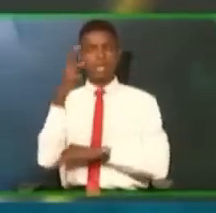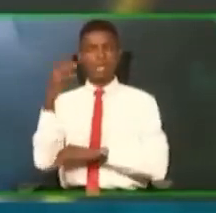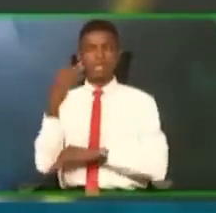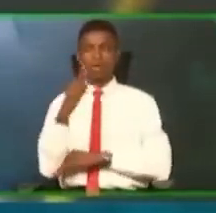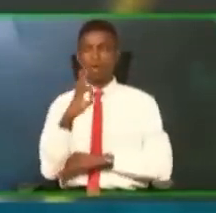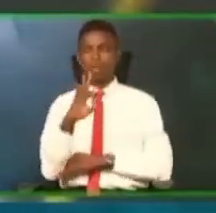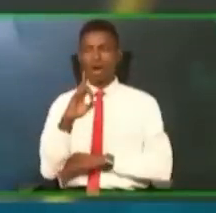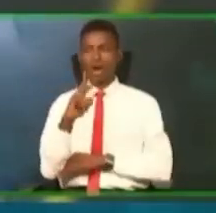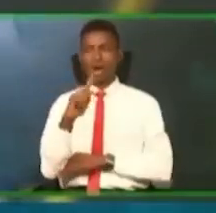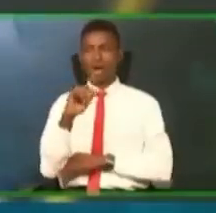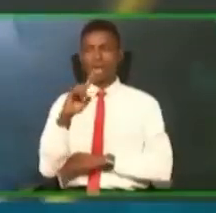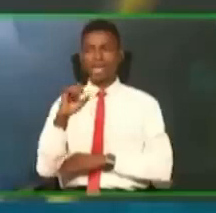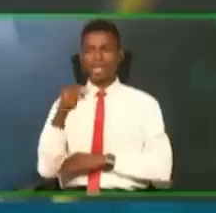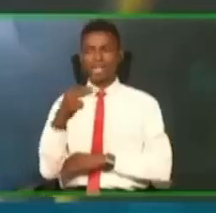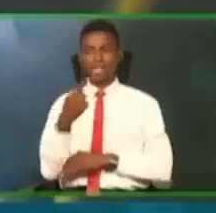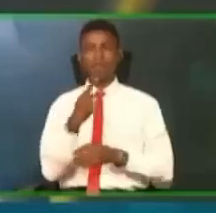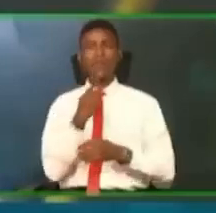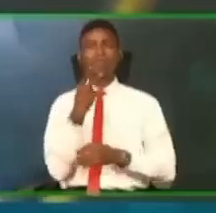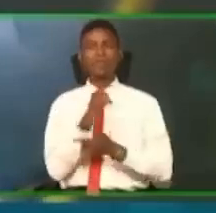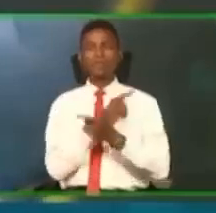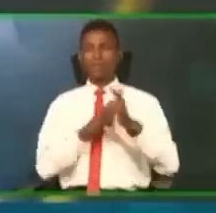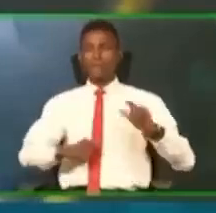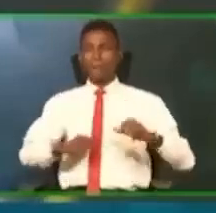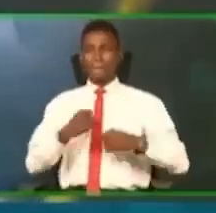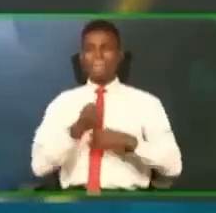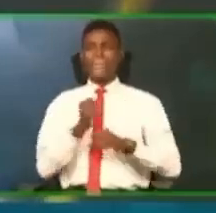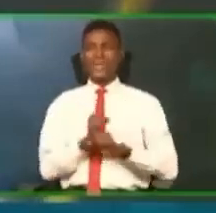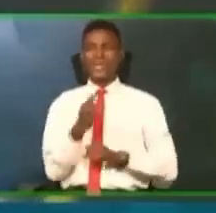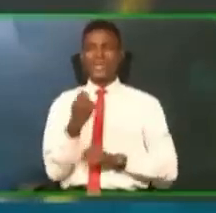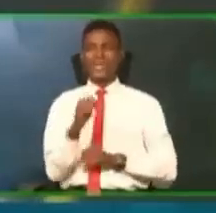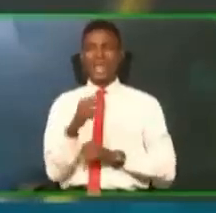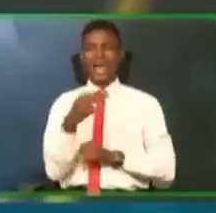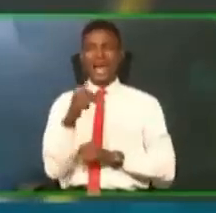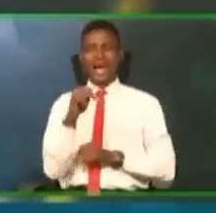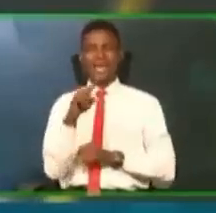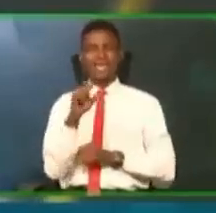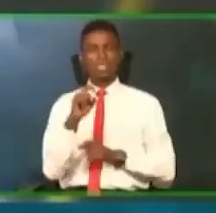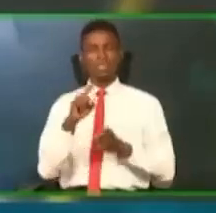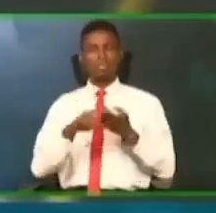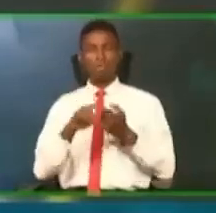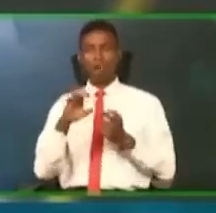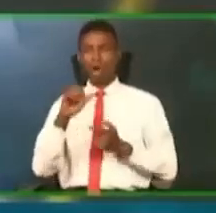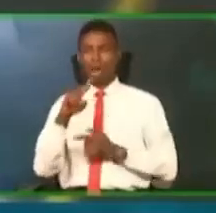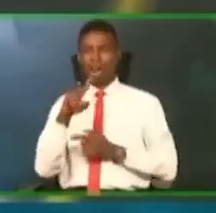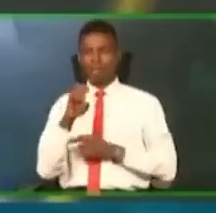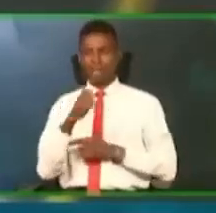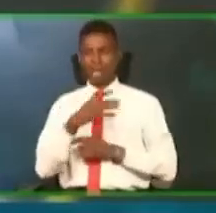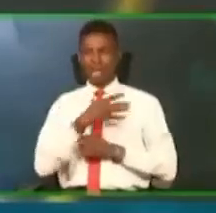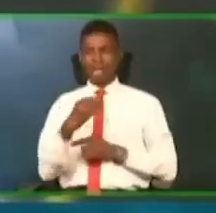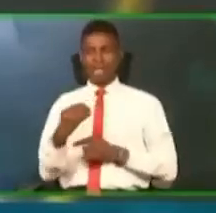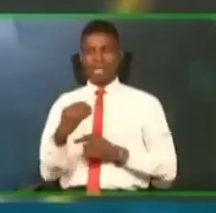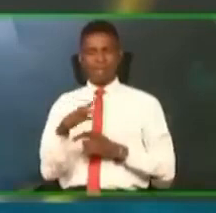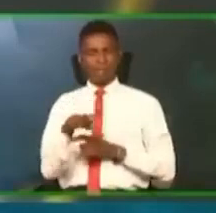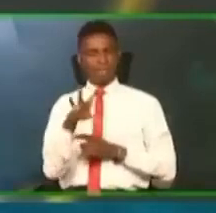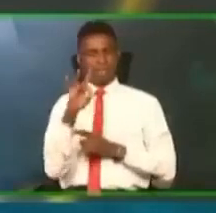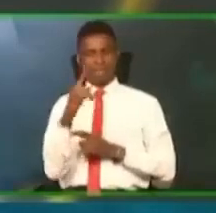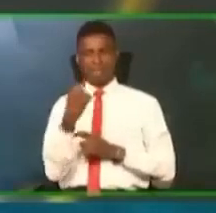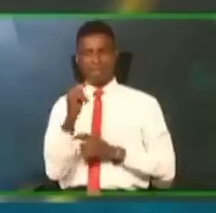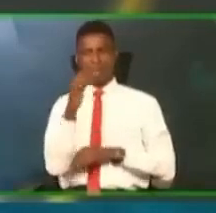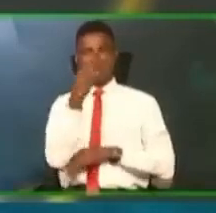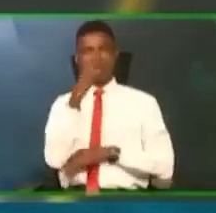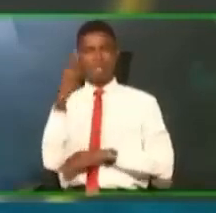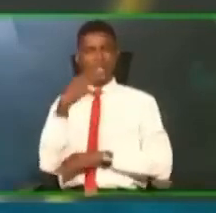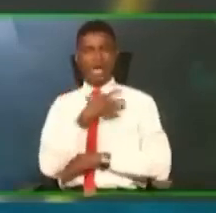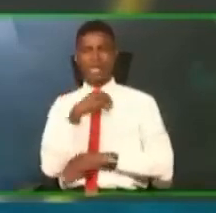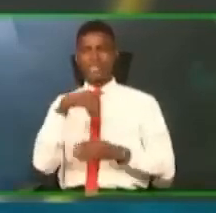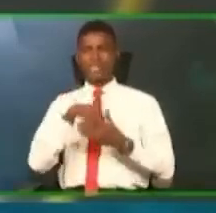verse. The voice of the Lord maketh the hinds to calve, and discovereth the forest. And in his